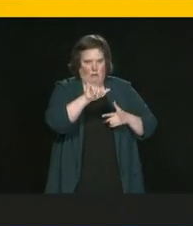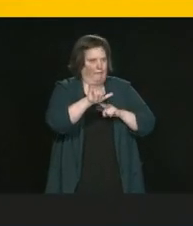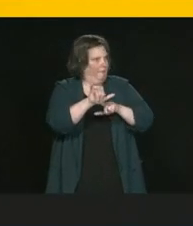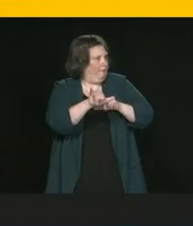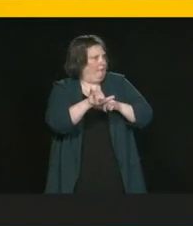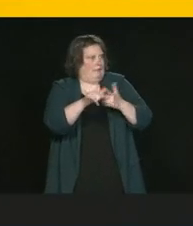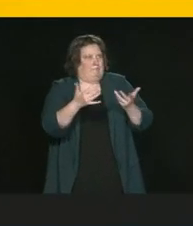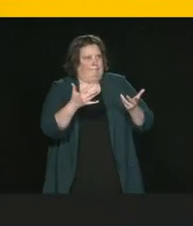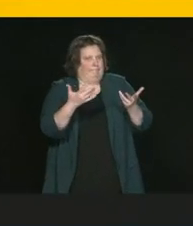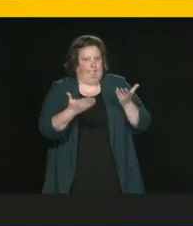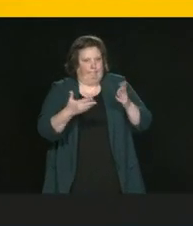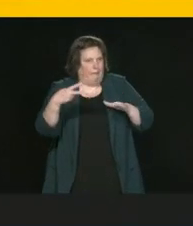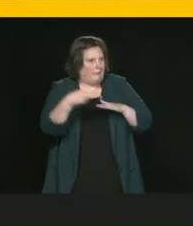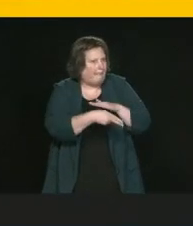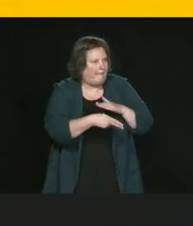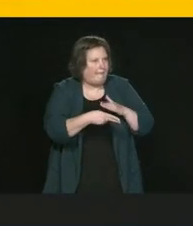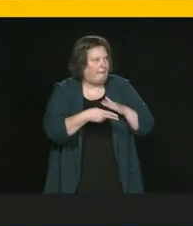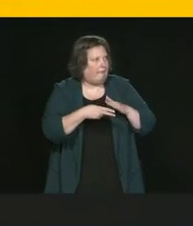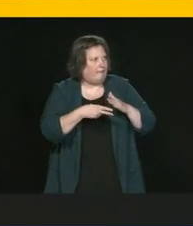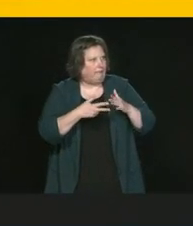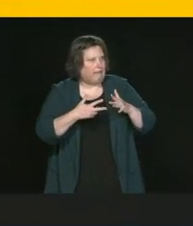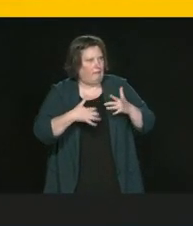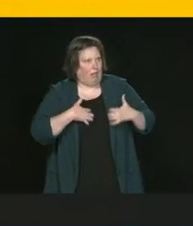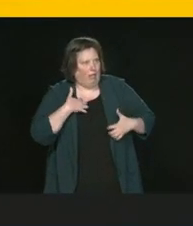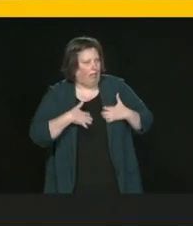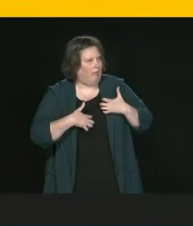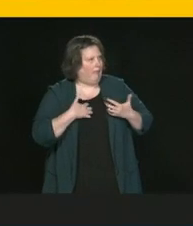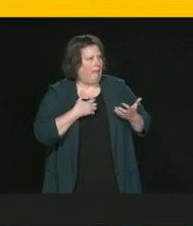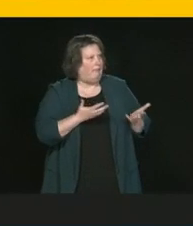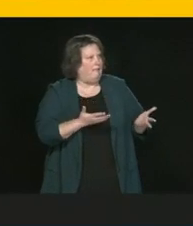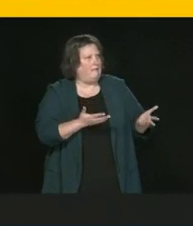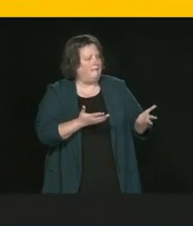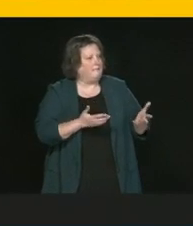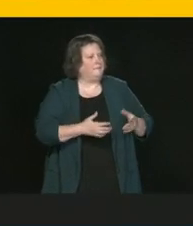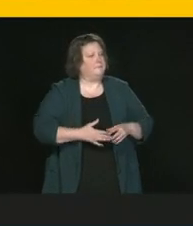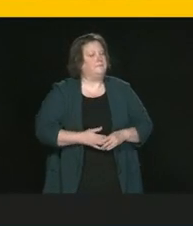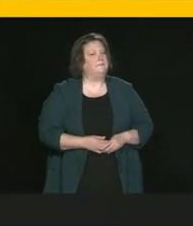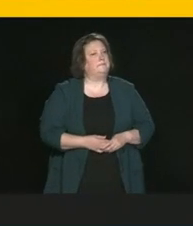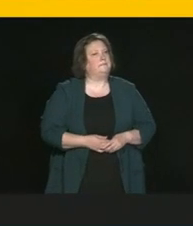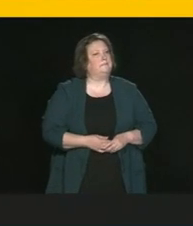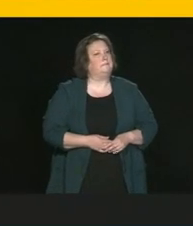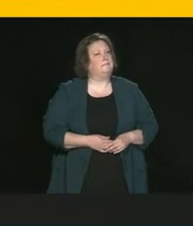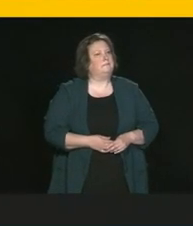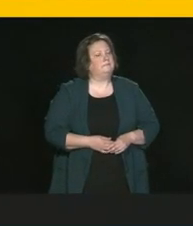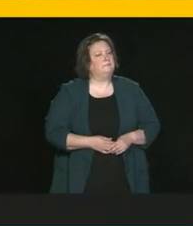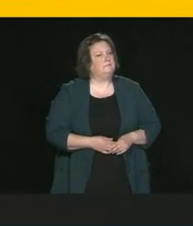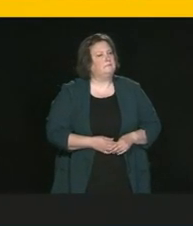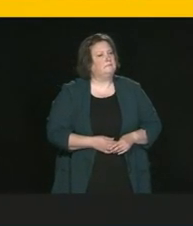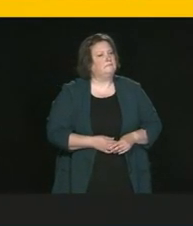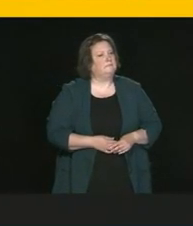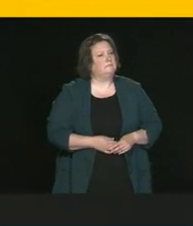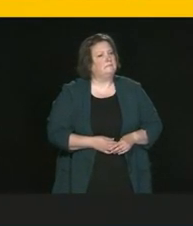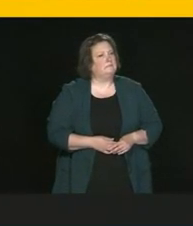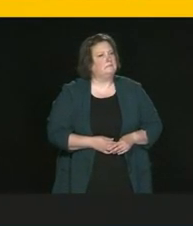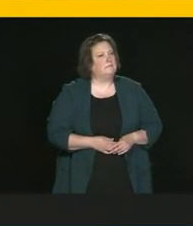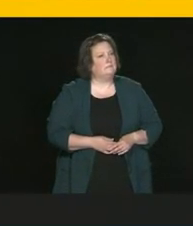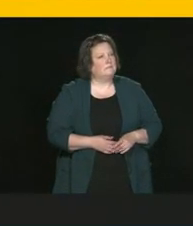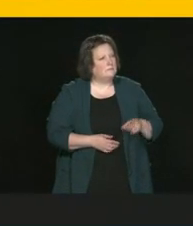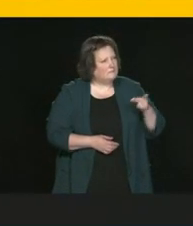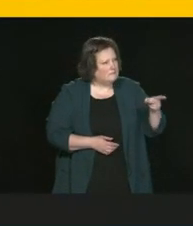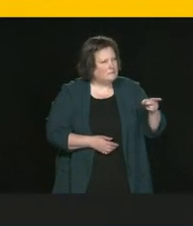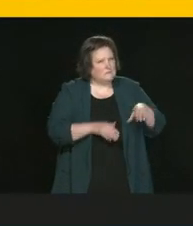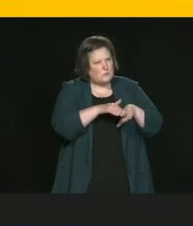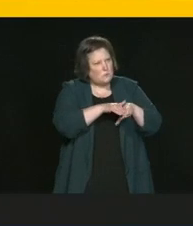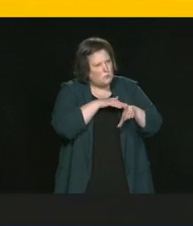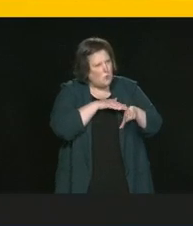I mean, they now know that you could have proceeded by regulation. So how do you explain